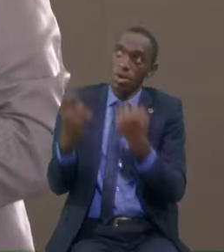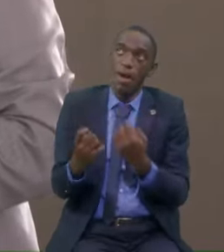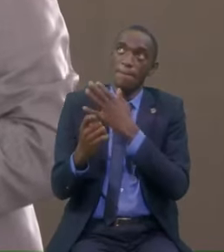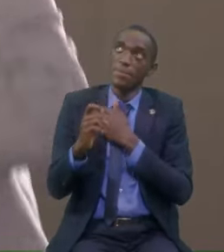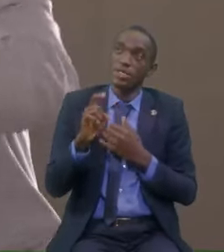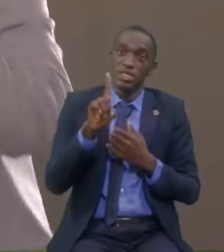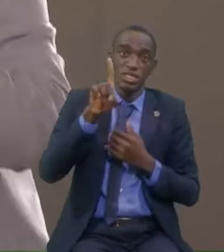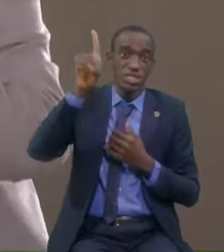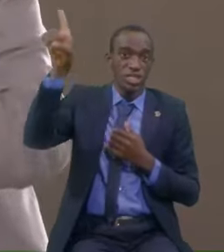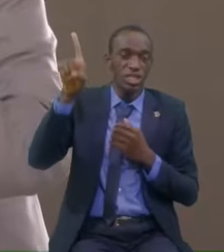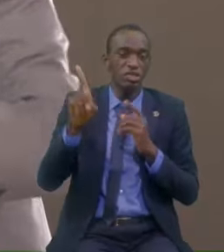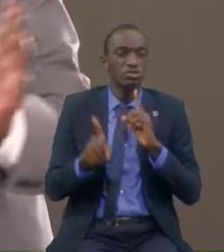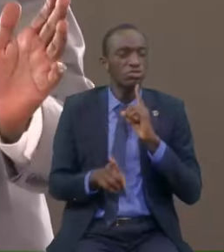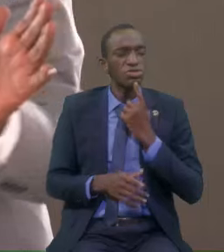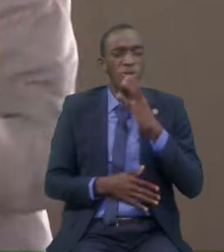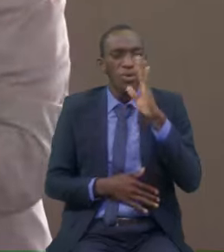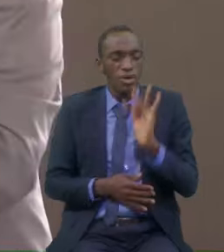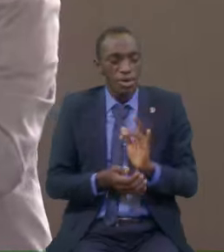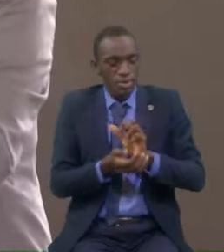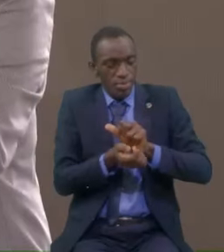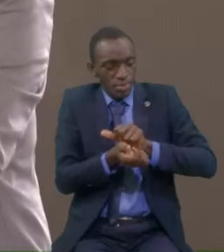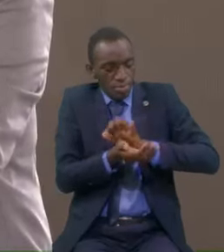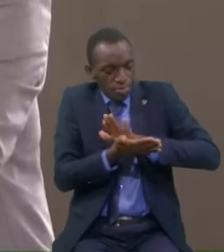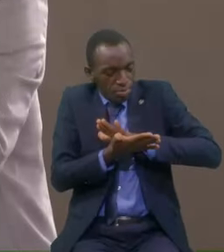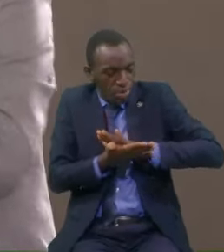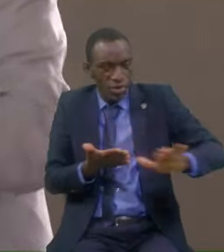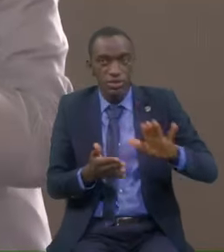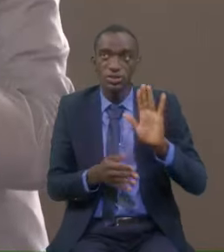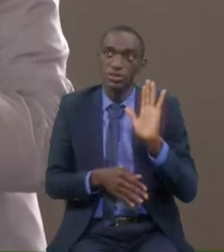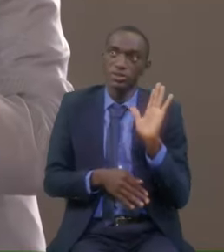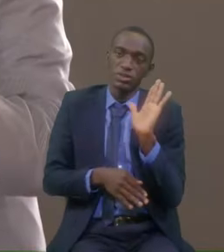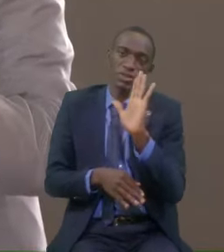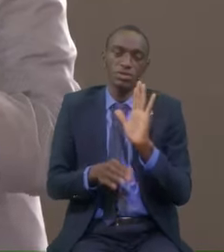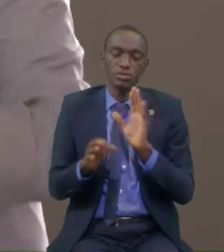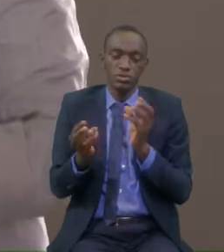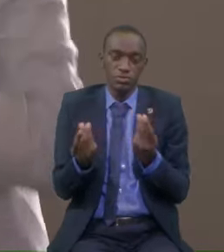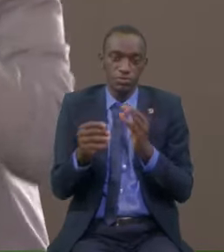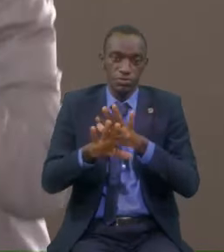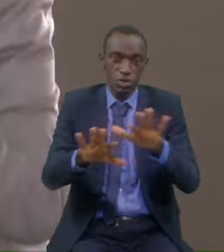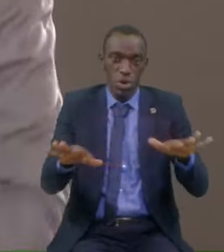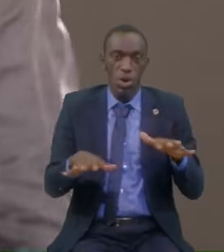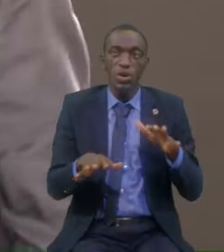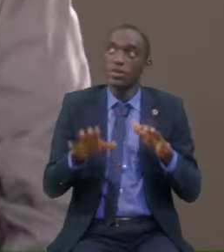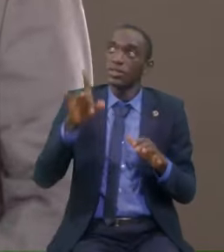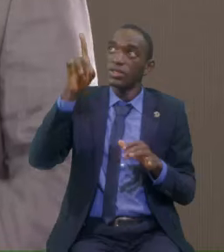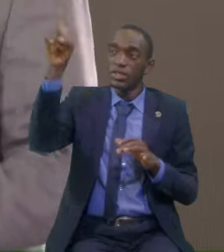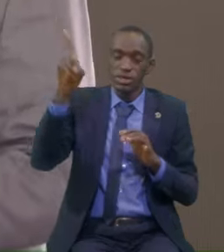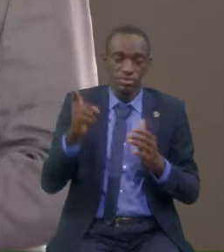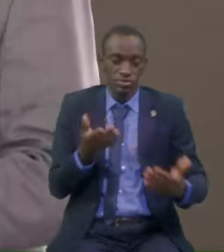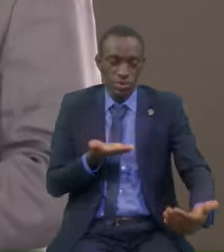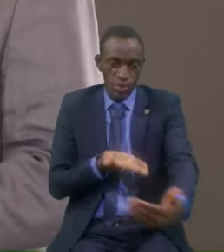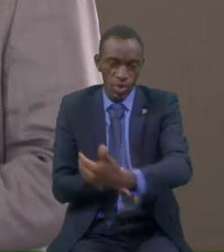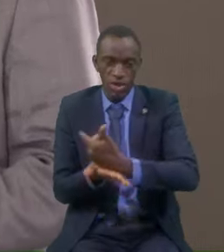his floor. And he says, he gathers the wheat into the garner, but it will